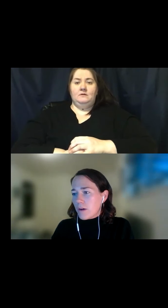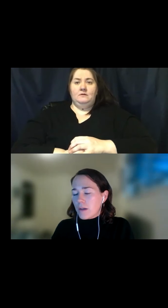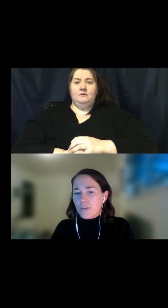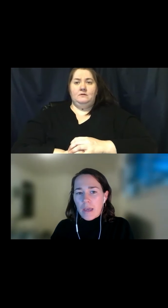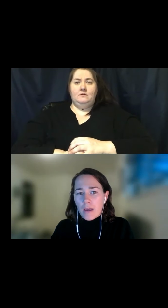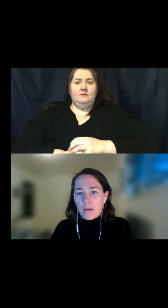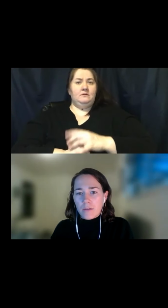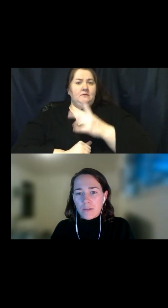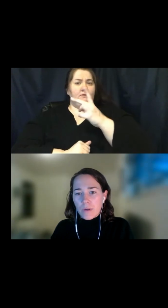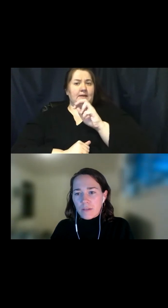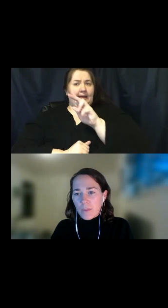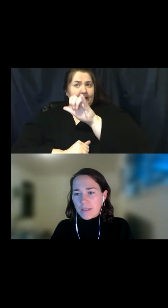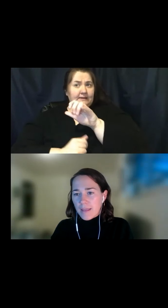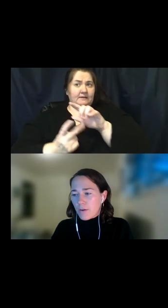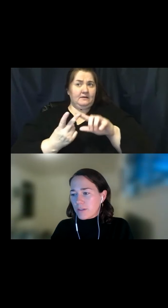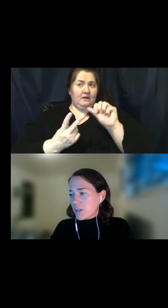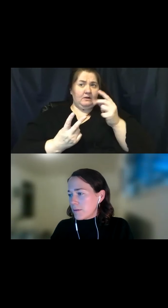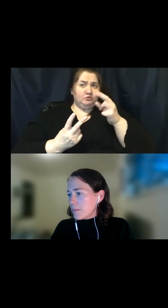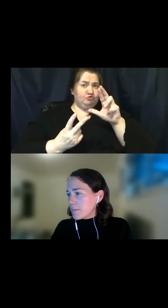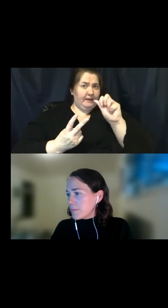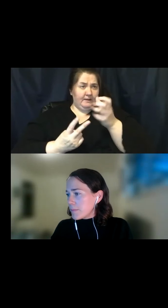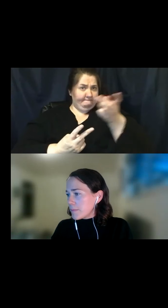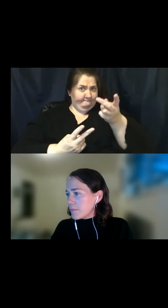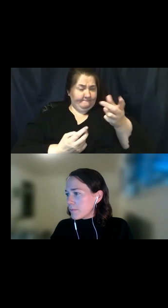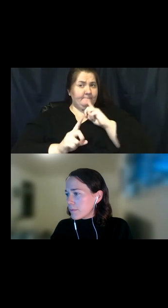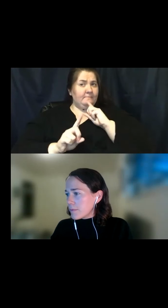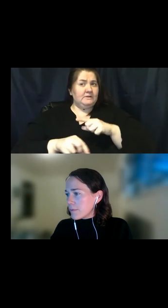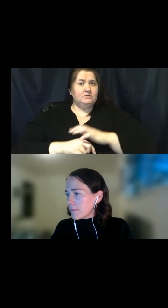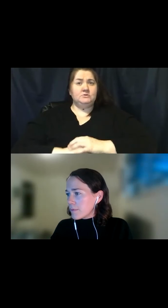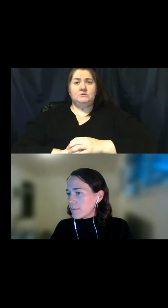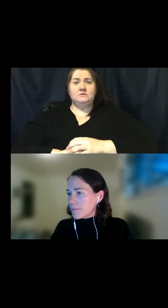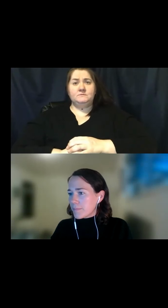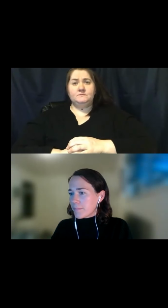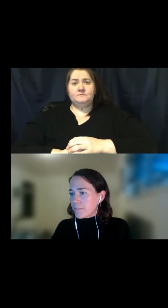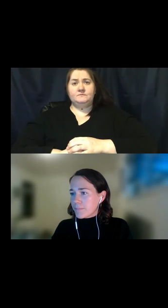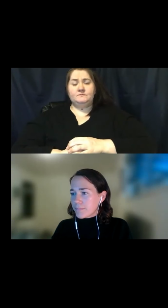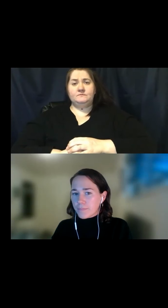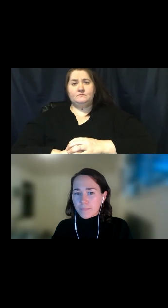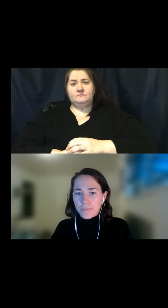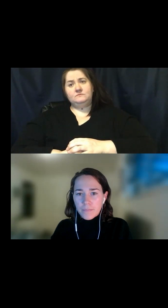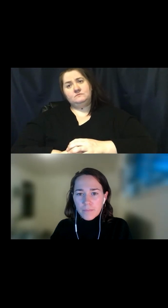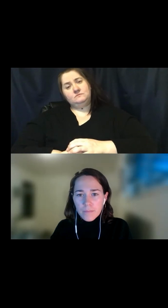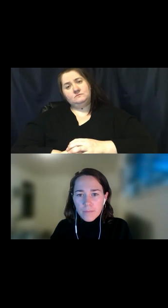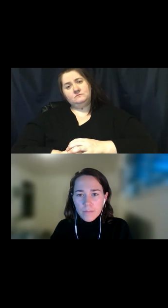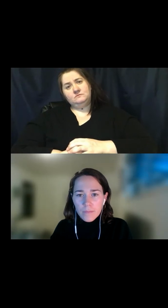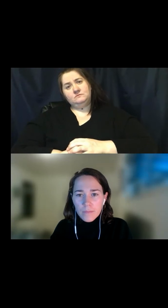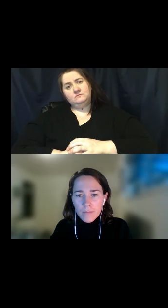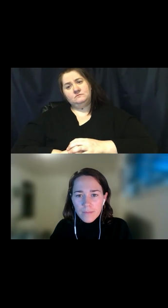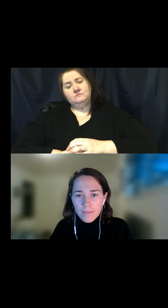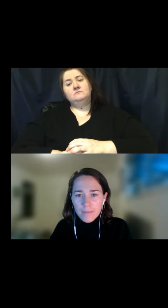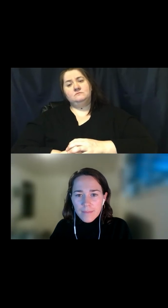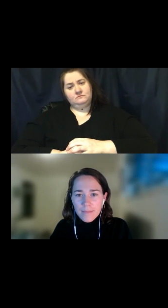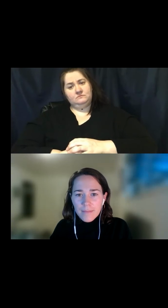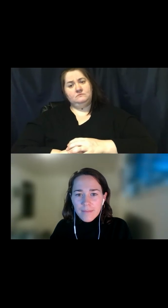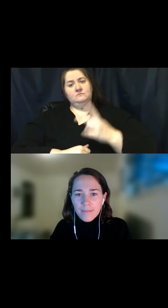Kelly or Andrea, do you want to speak to that question? Sure, I can